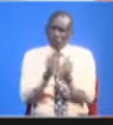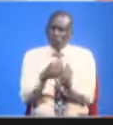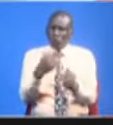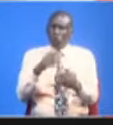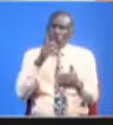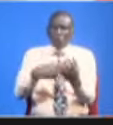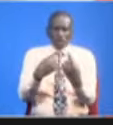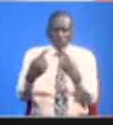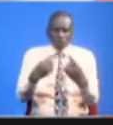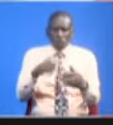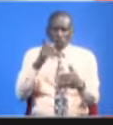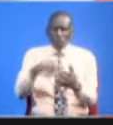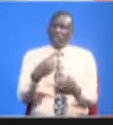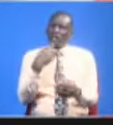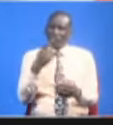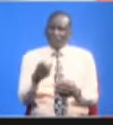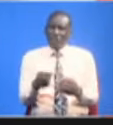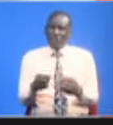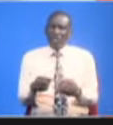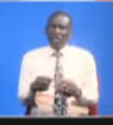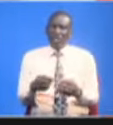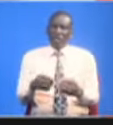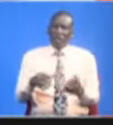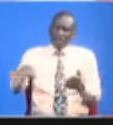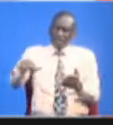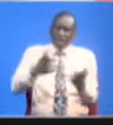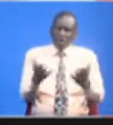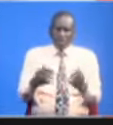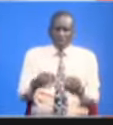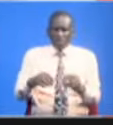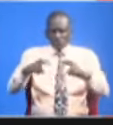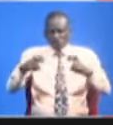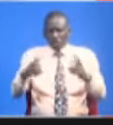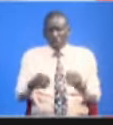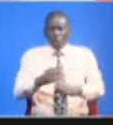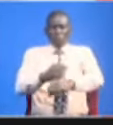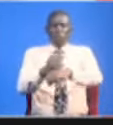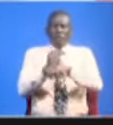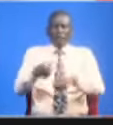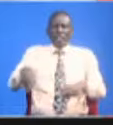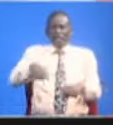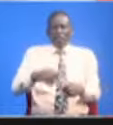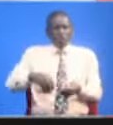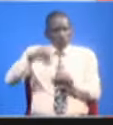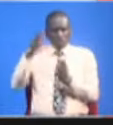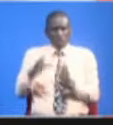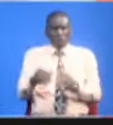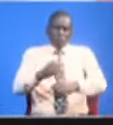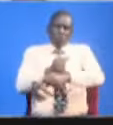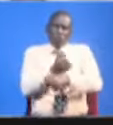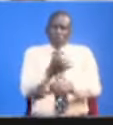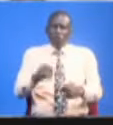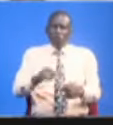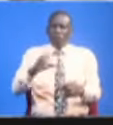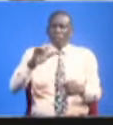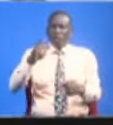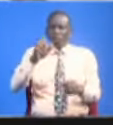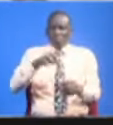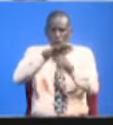talking, what they are saying, the sites they are visiting. Secure our learners. Even secure them from cyberbullying. Let